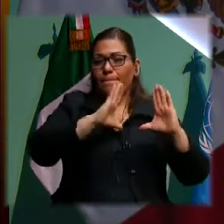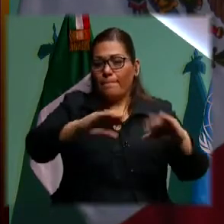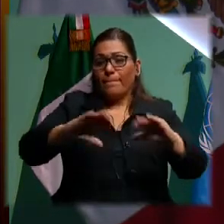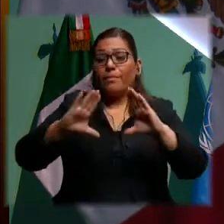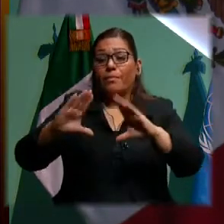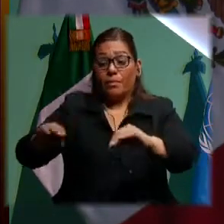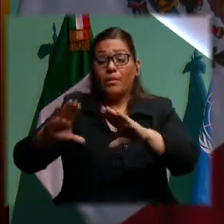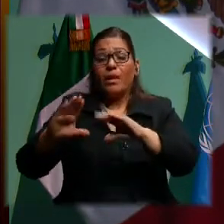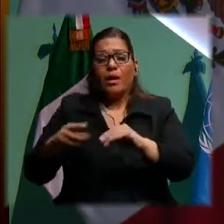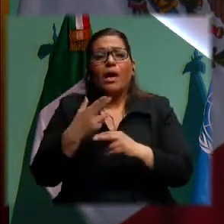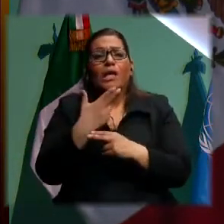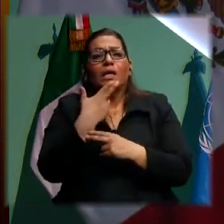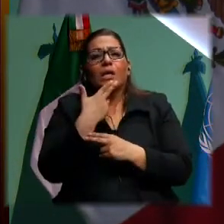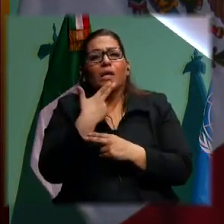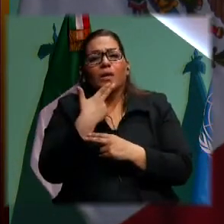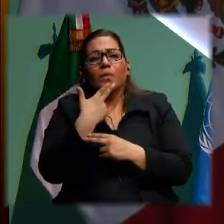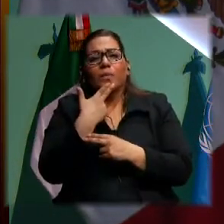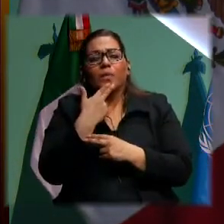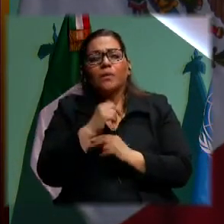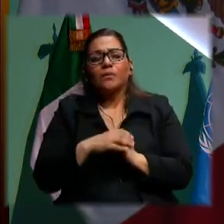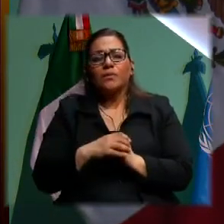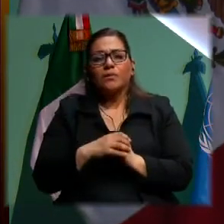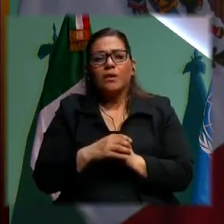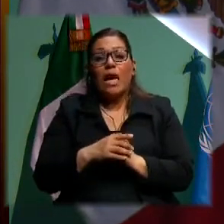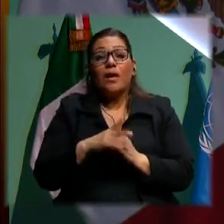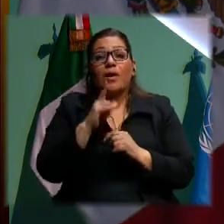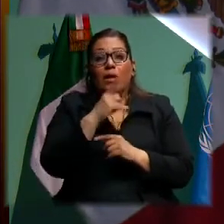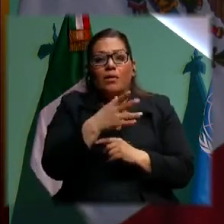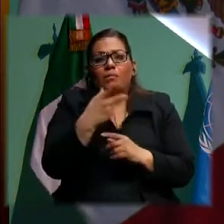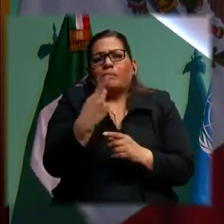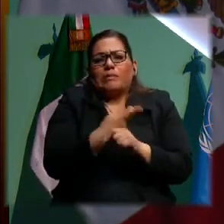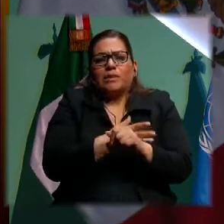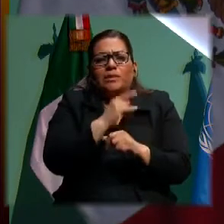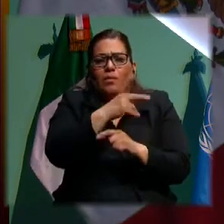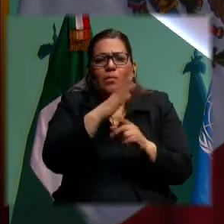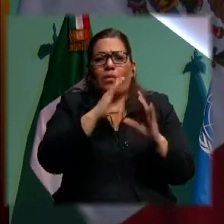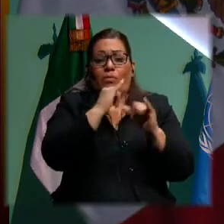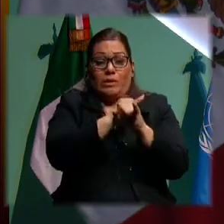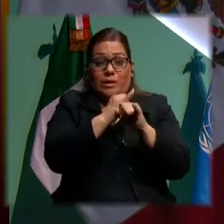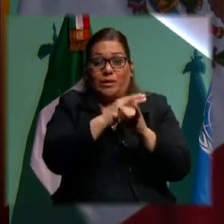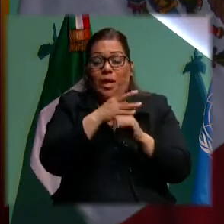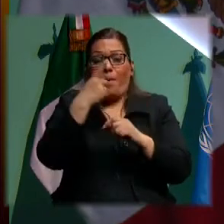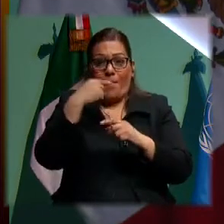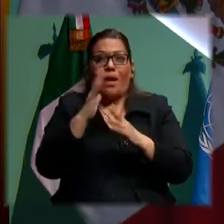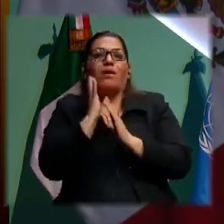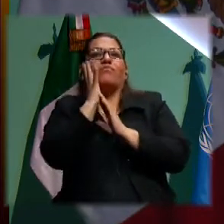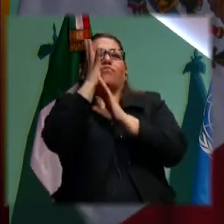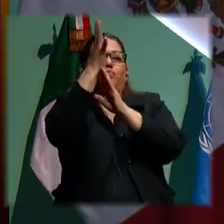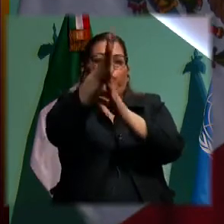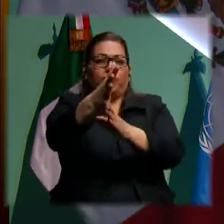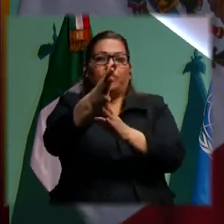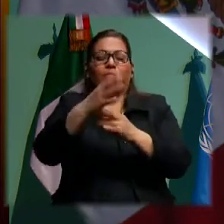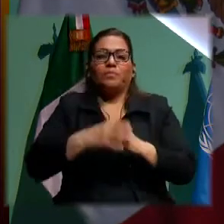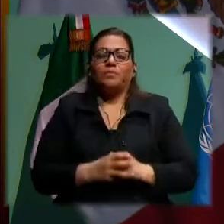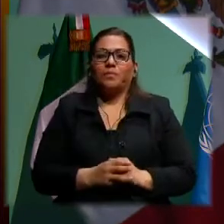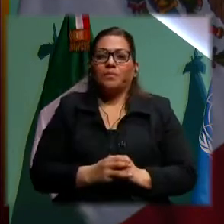internet functions for their own future. You see our community in Tulonia,